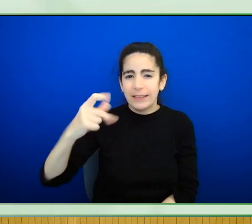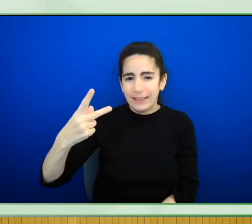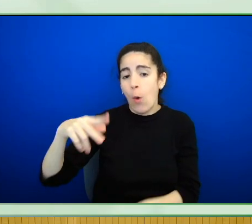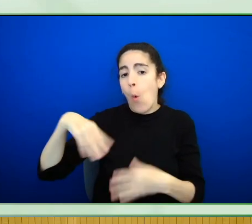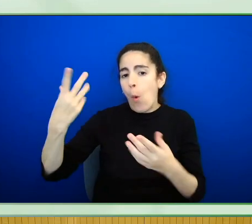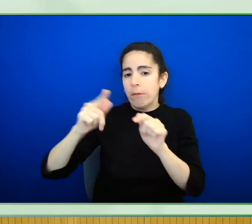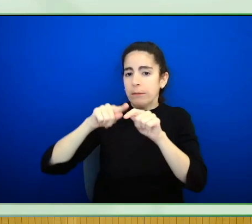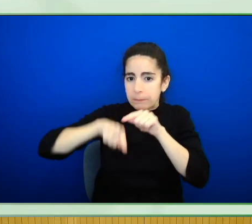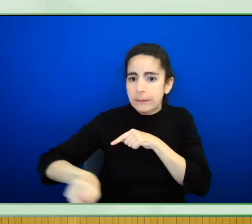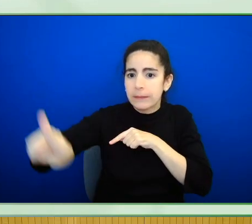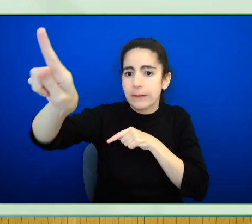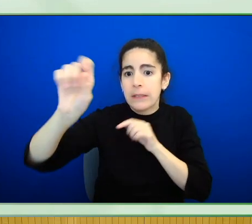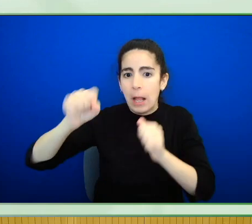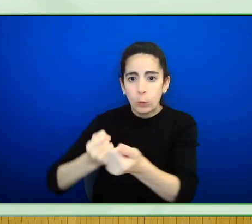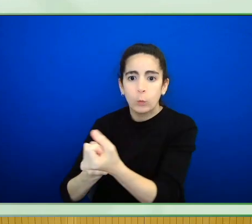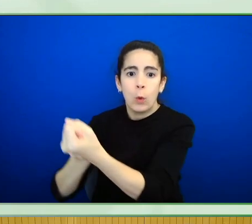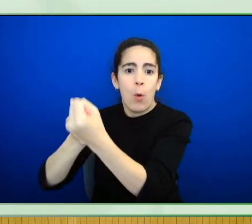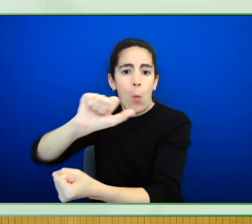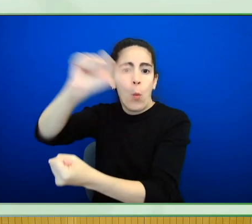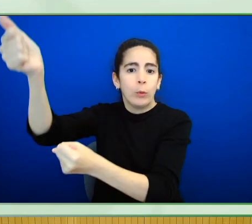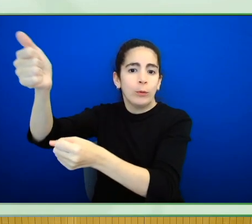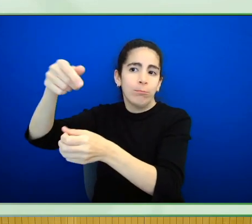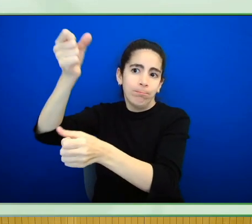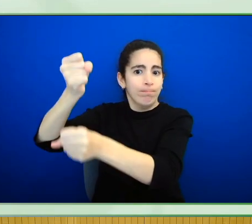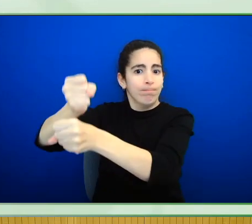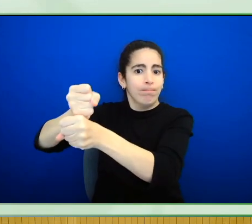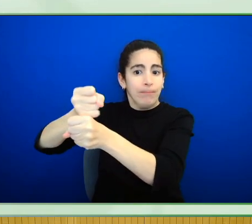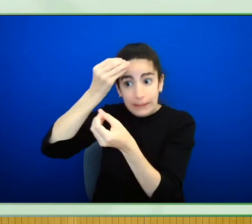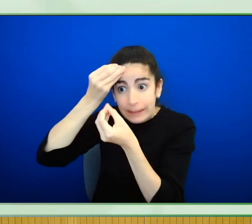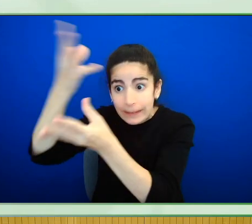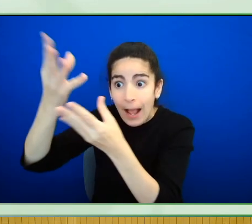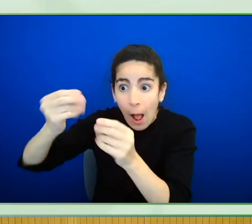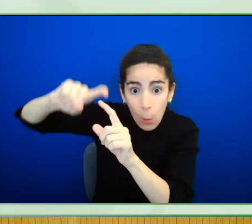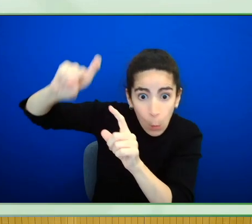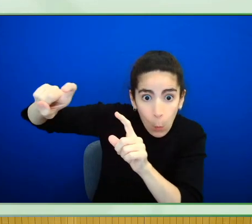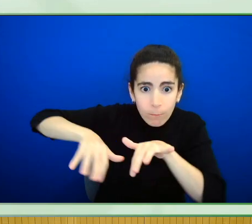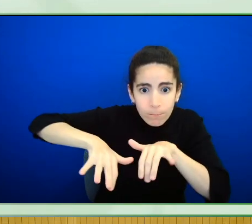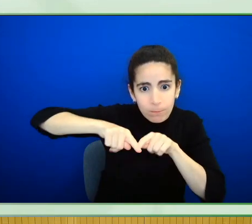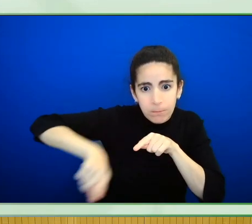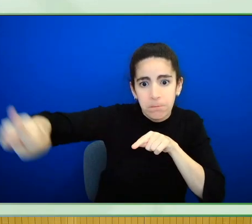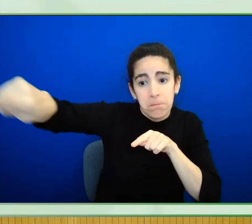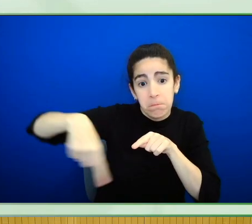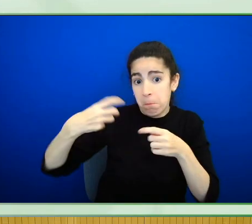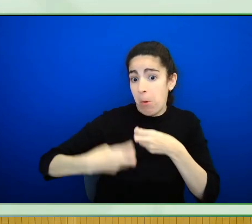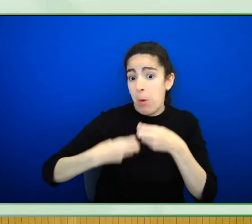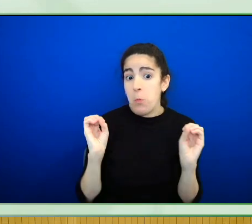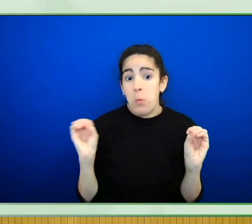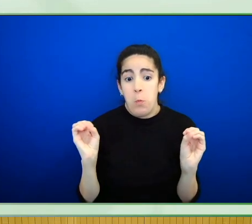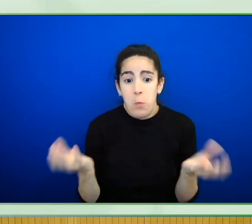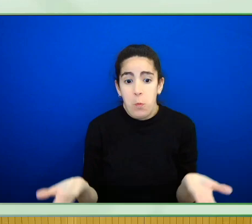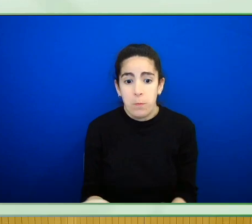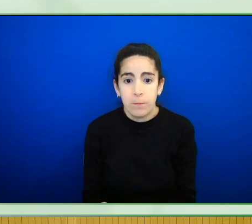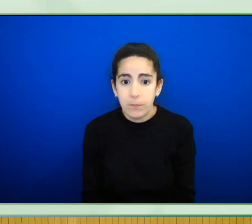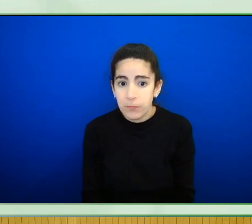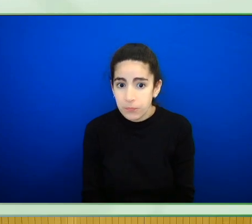needed, faster and more consistent follow-up. But what makes this innovative? We combine technology, community, and